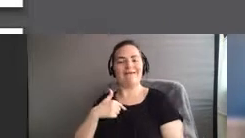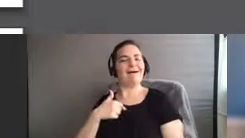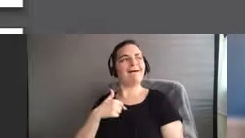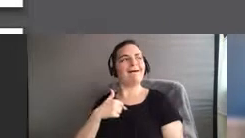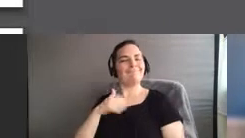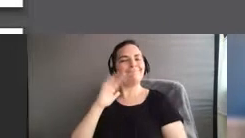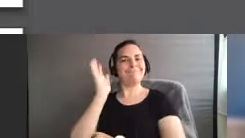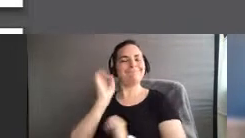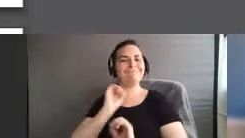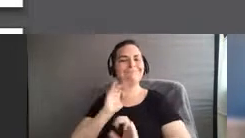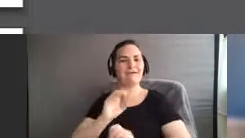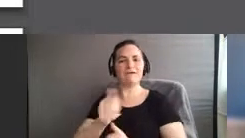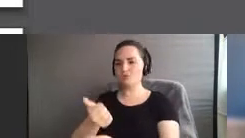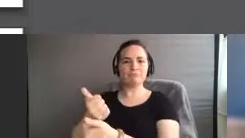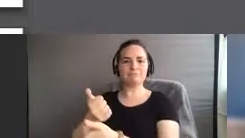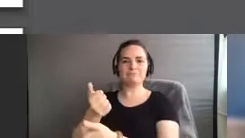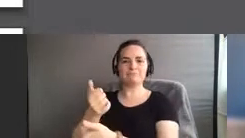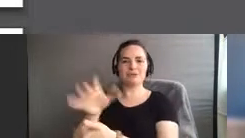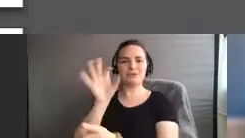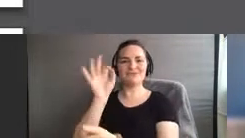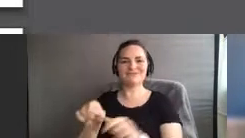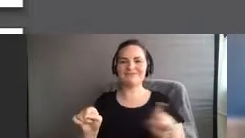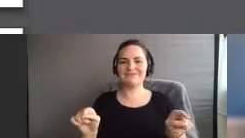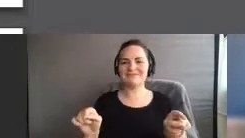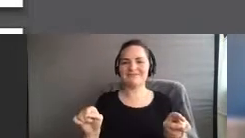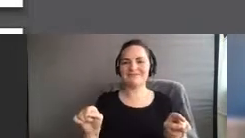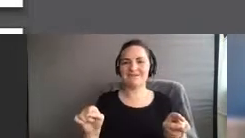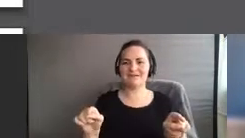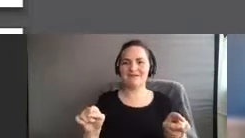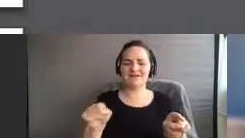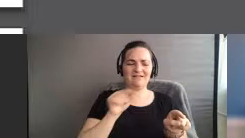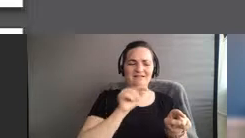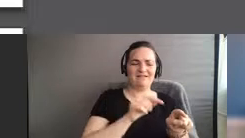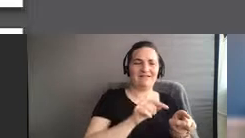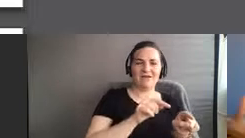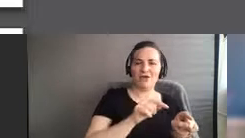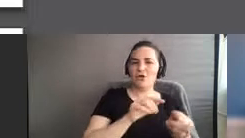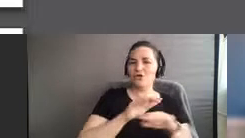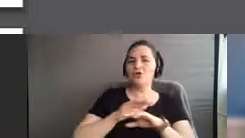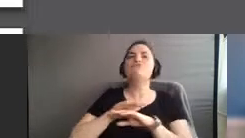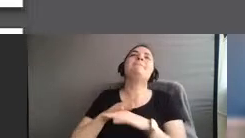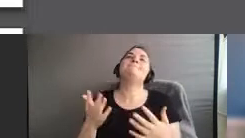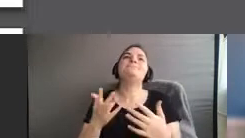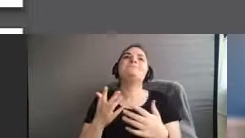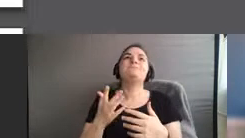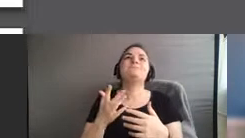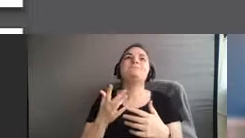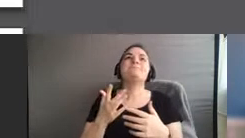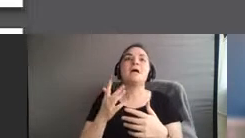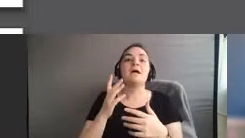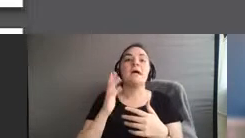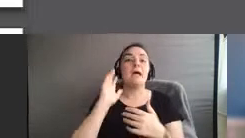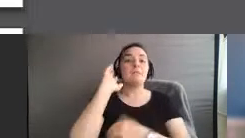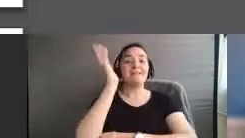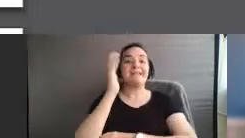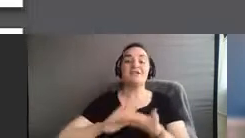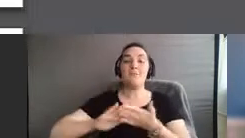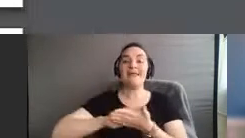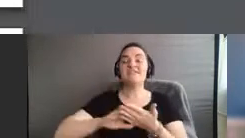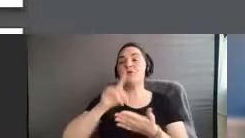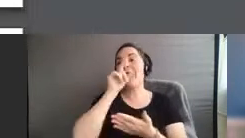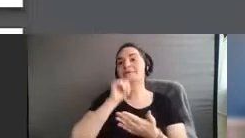for the presentation. But don't use the spontaneity as an excuse to leave preparation really